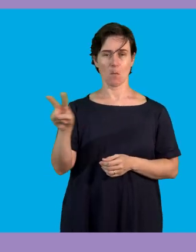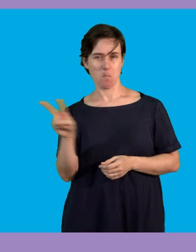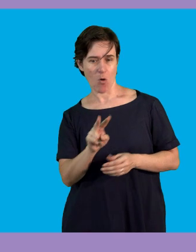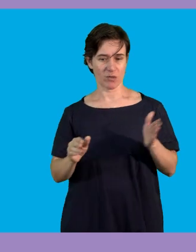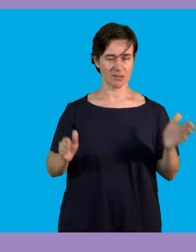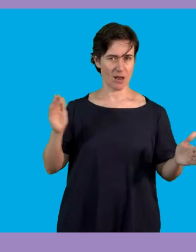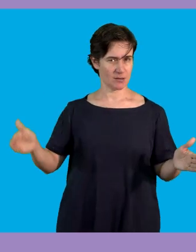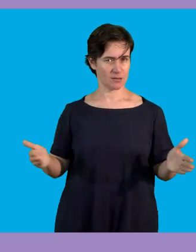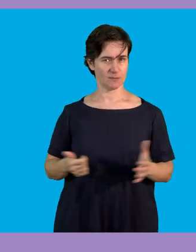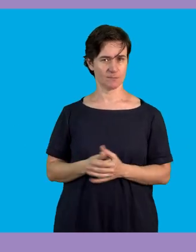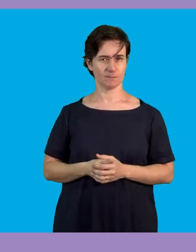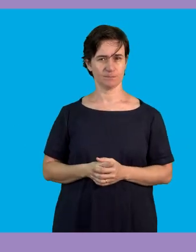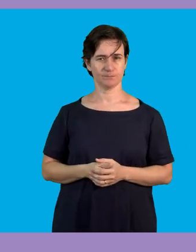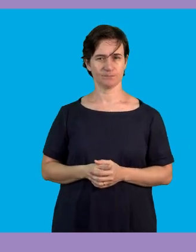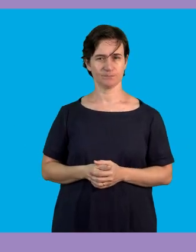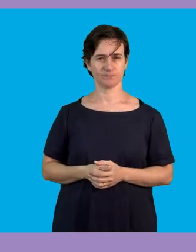sides.